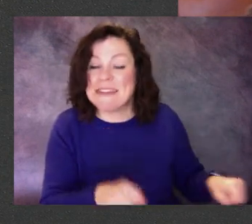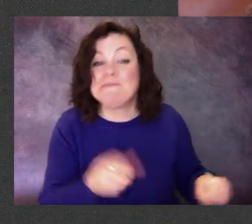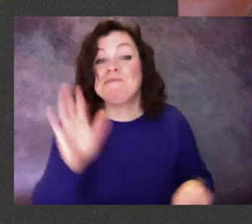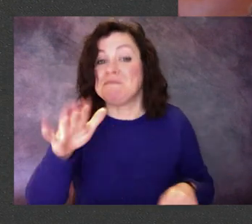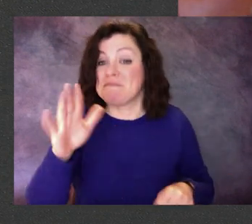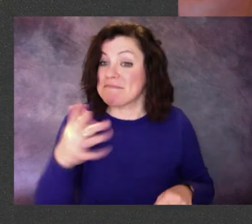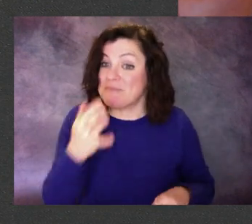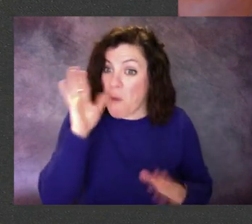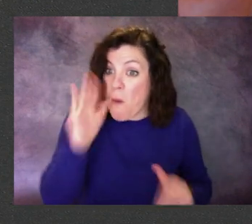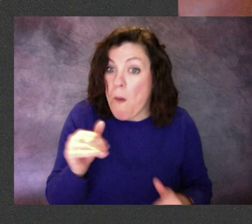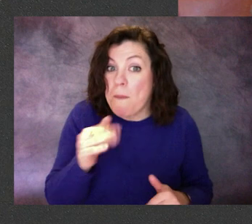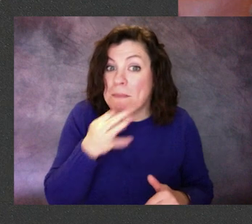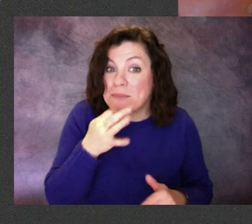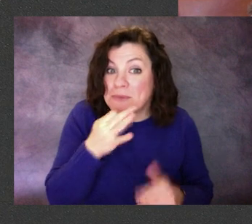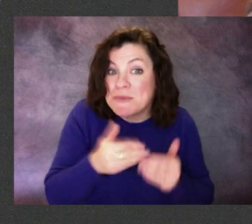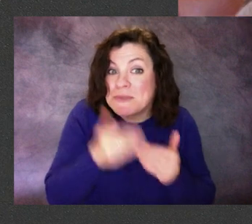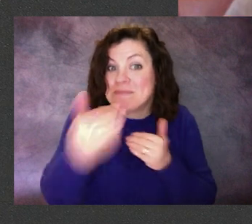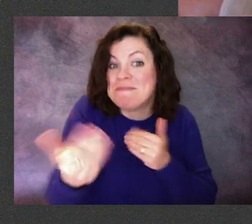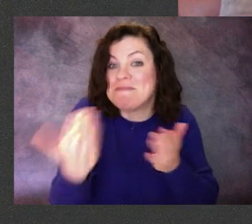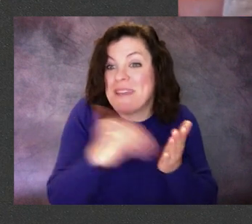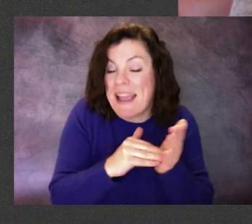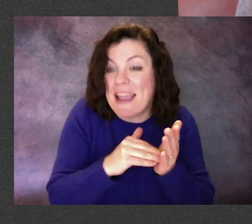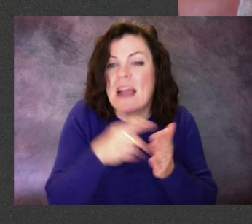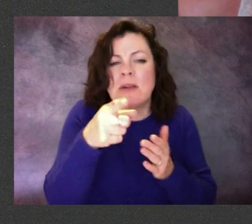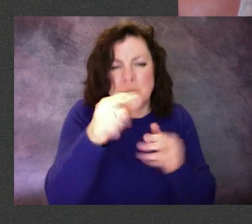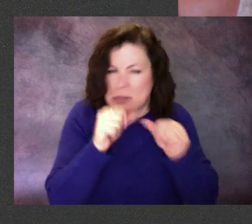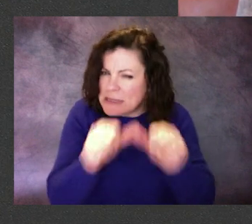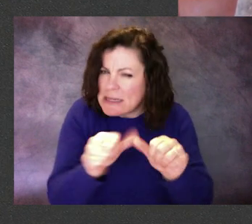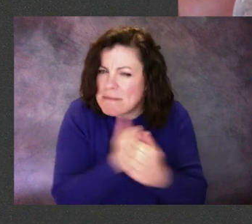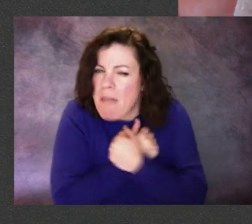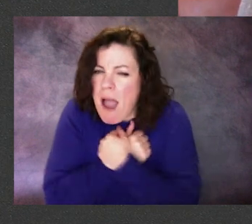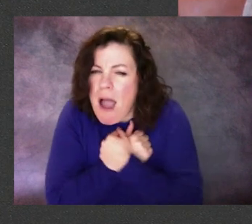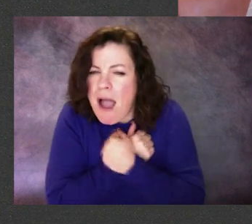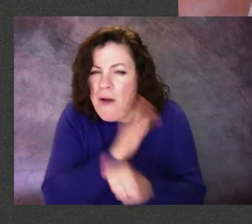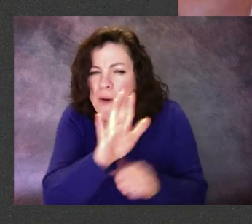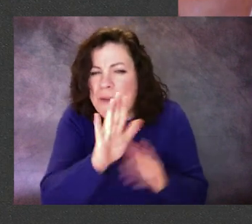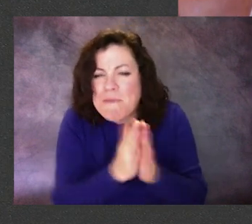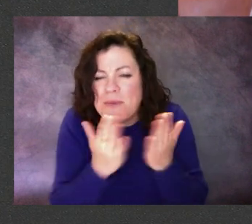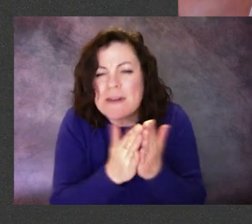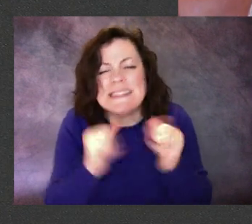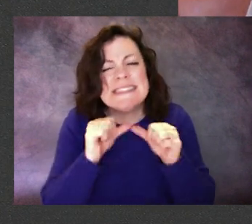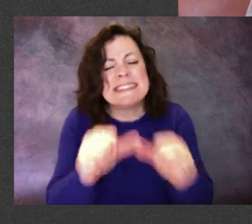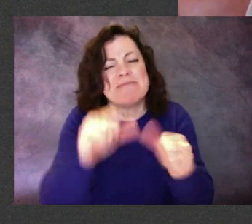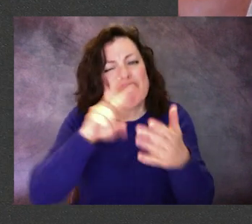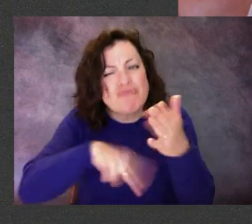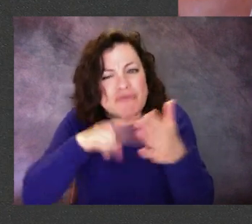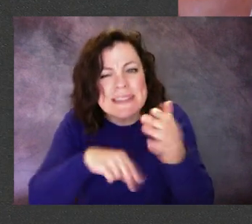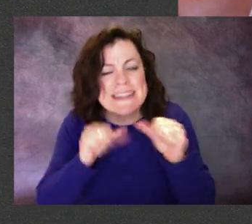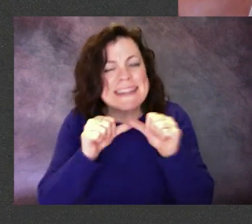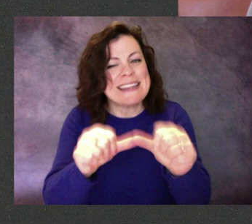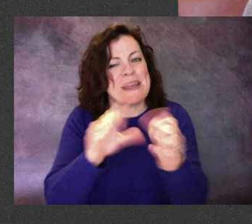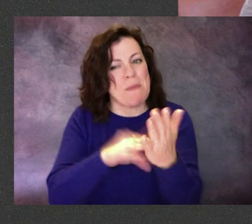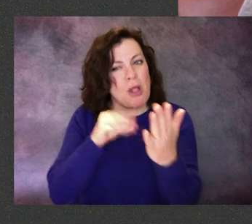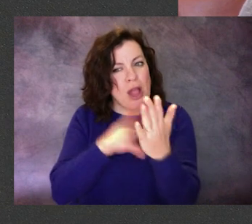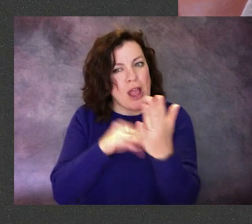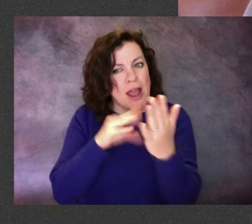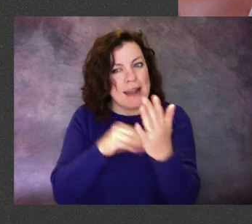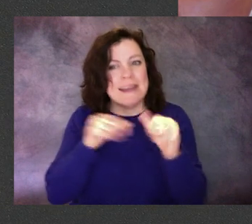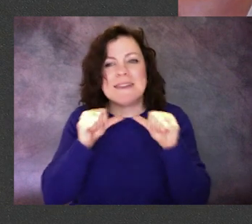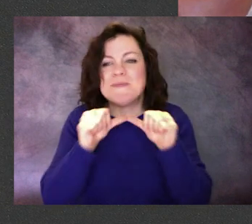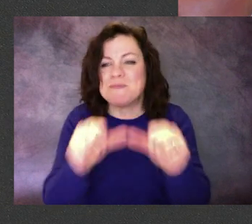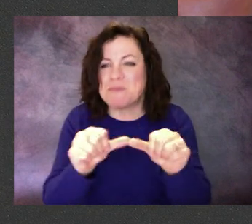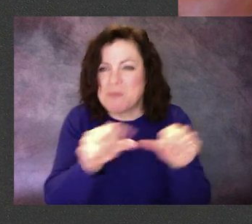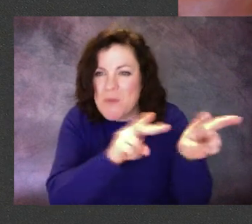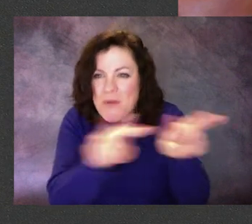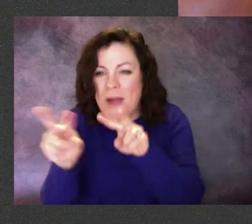Well, until next time, I hope that you keep hugging your books and reading your books and learning, and